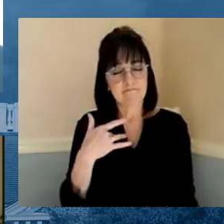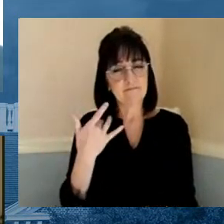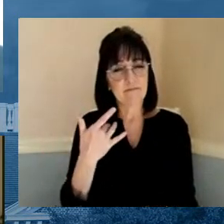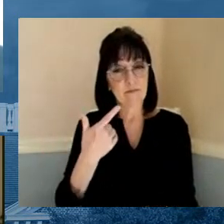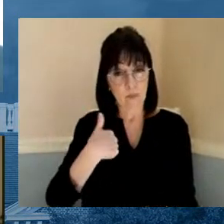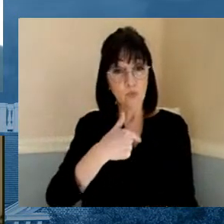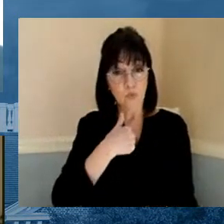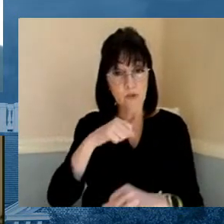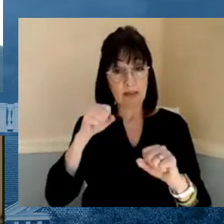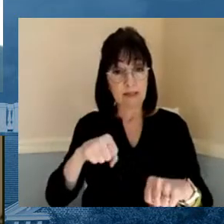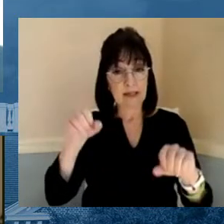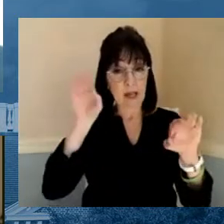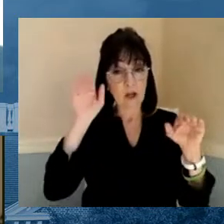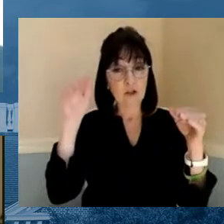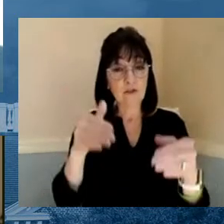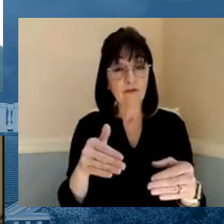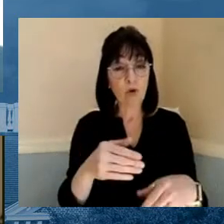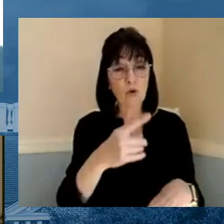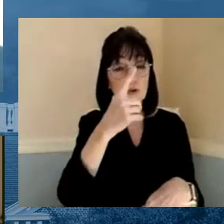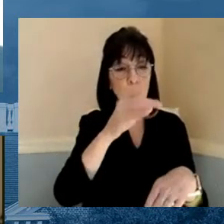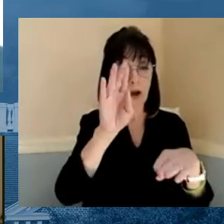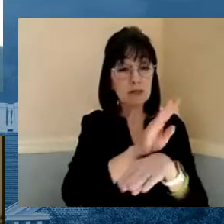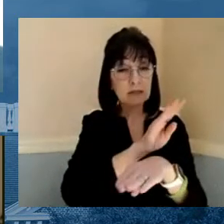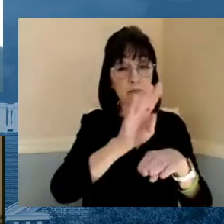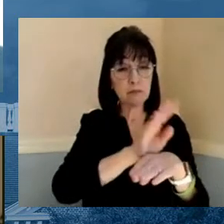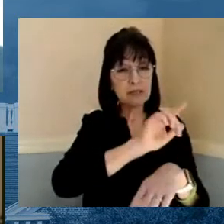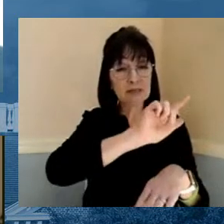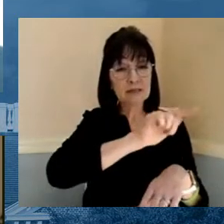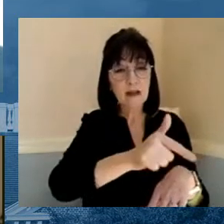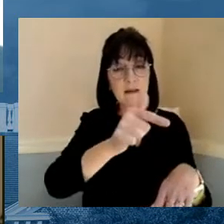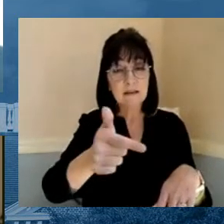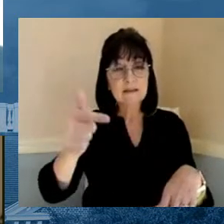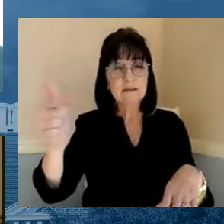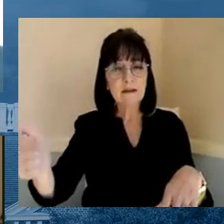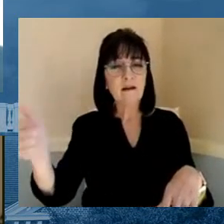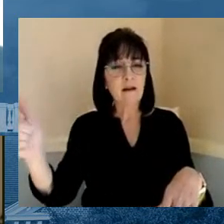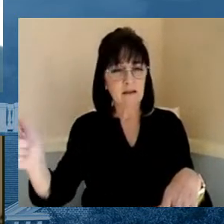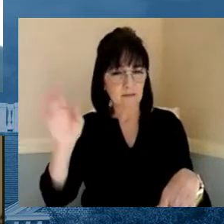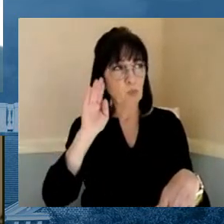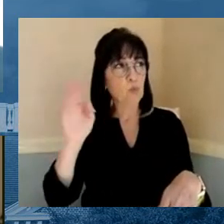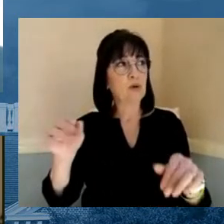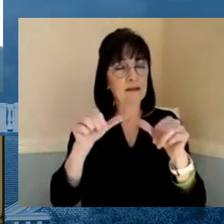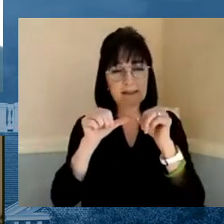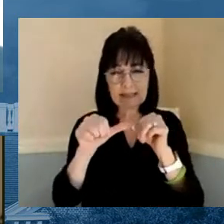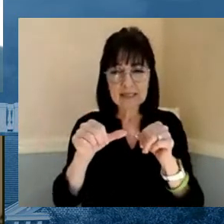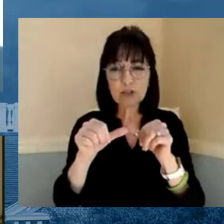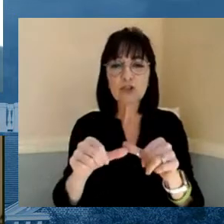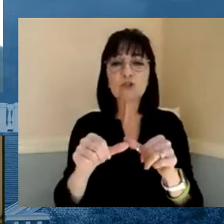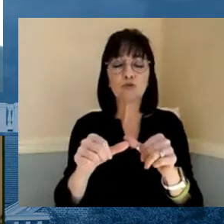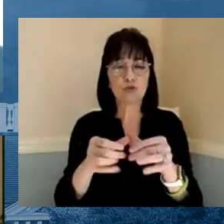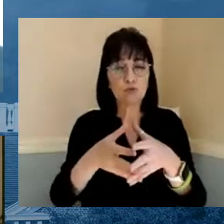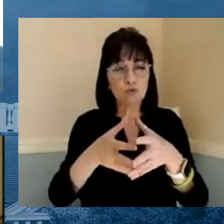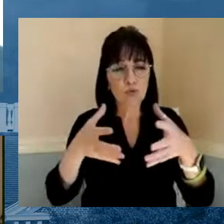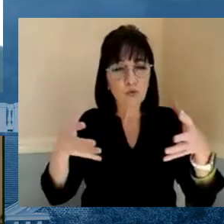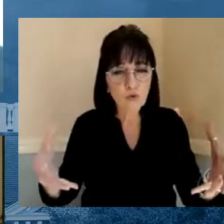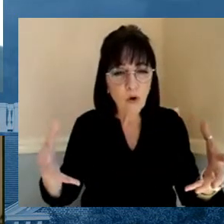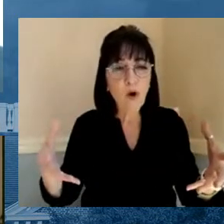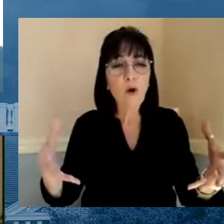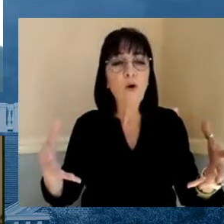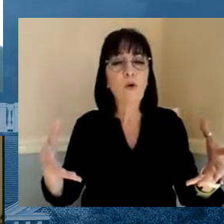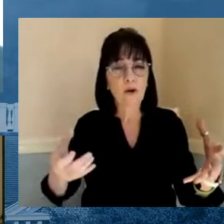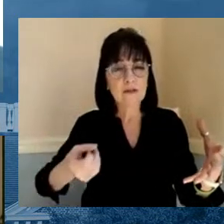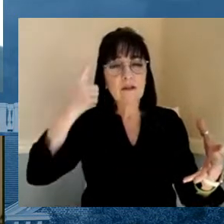one industry at a time, one business at a time, one provider at a time, we will continue to grow in ways that we can only